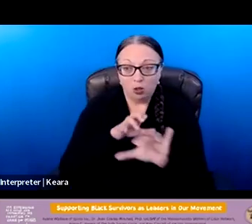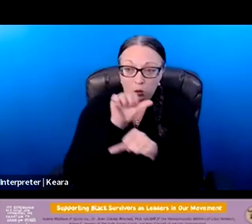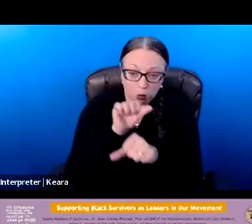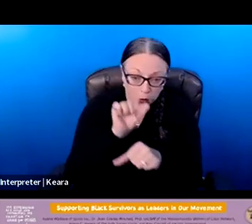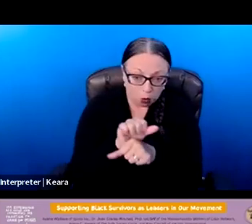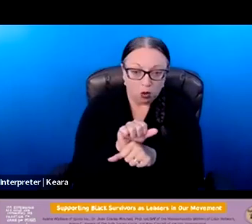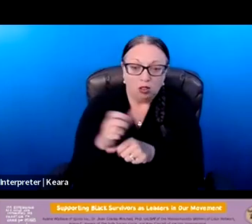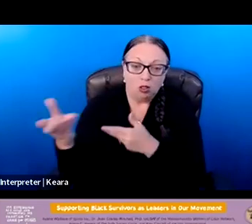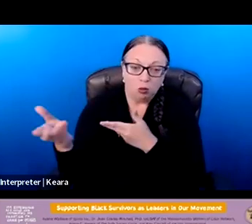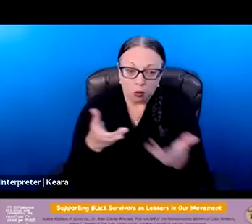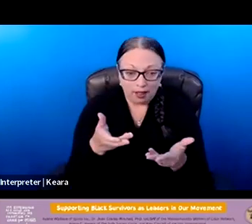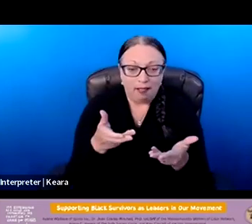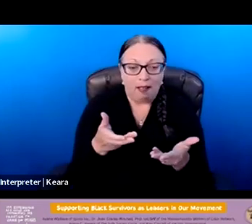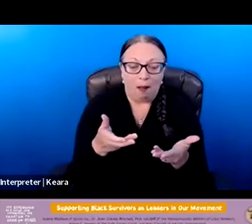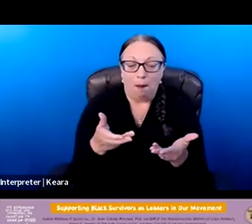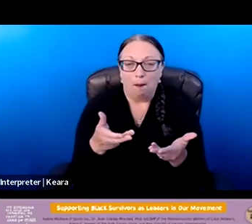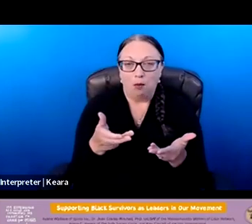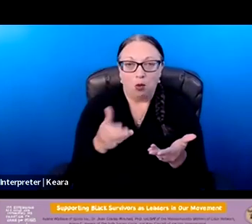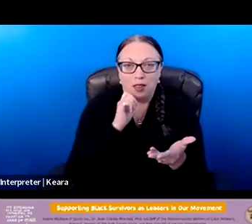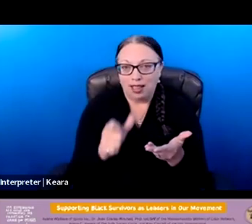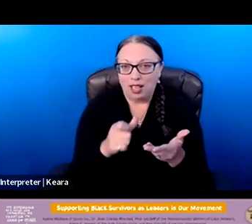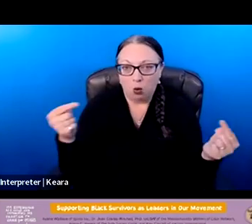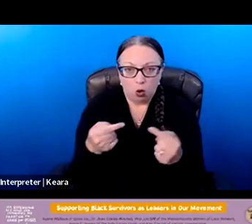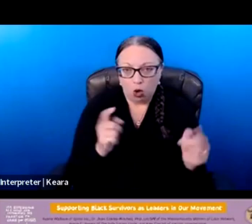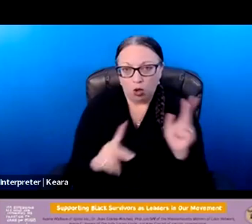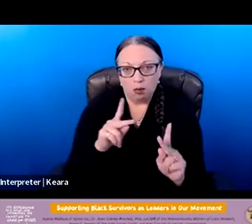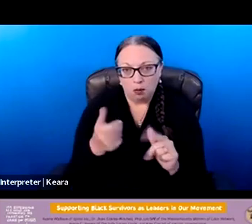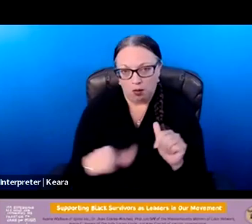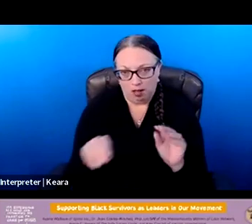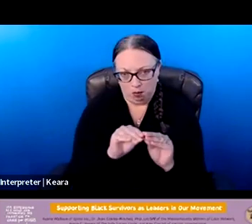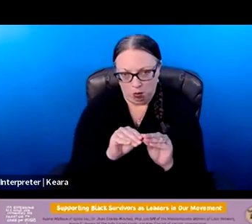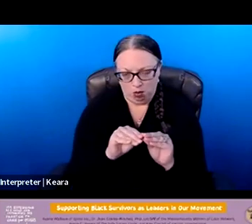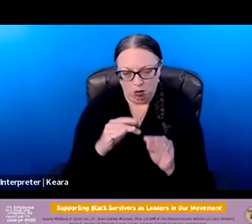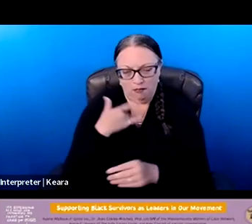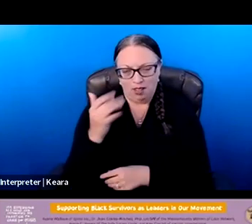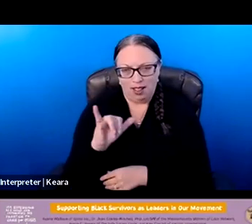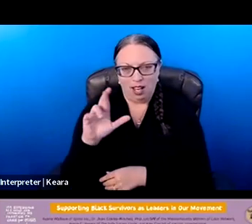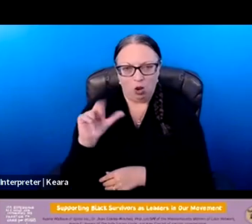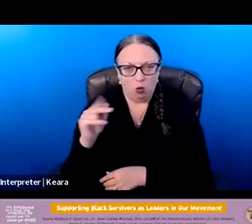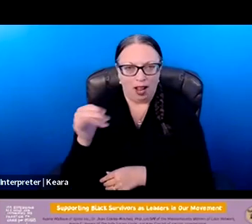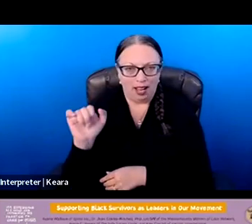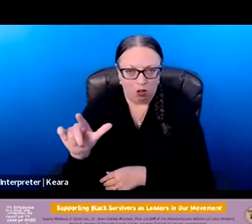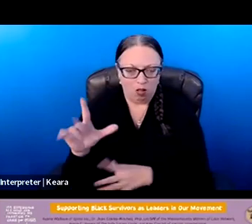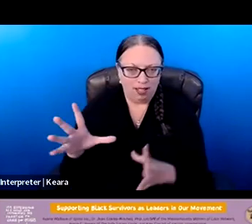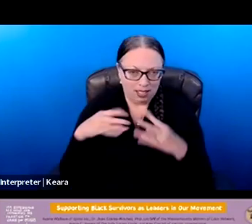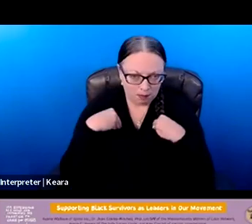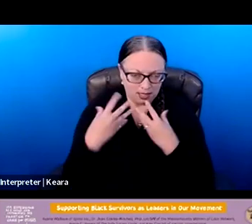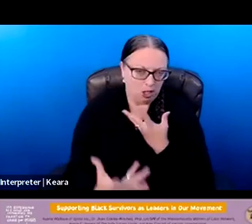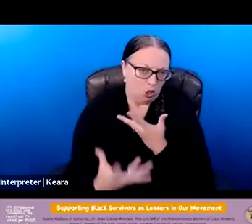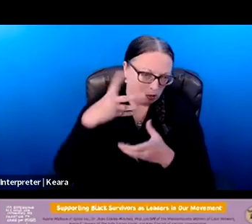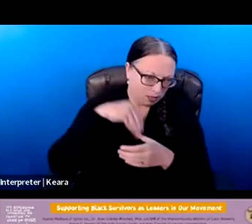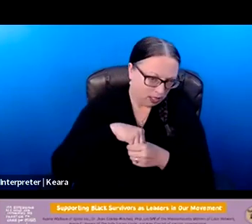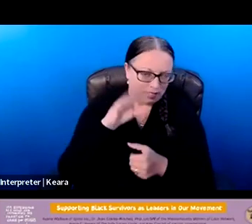them to the side where they are no longer harming folks, right? So I think that radical acceptance and inclusivity are important for